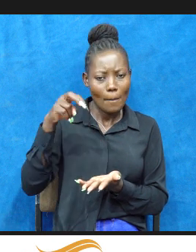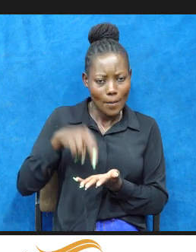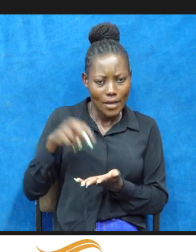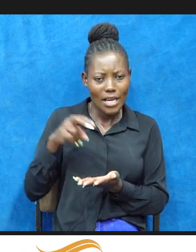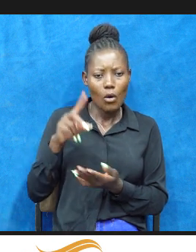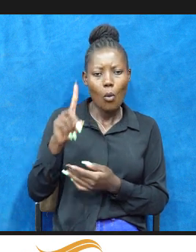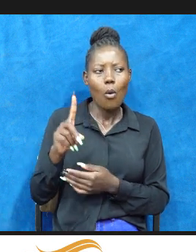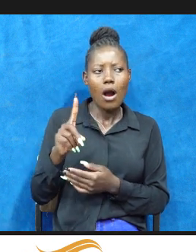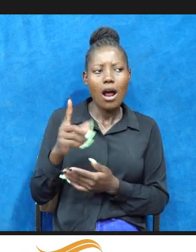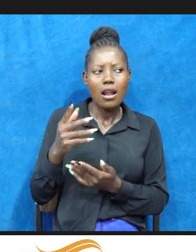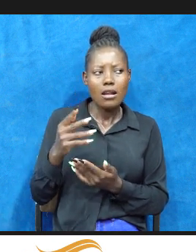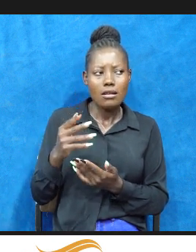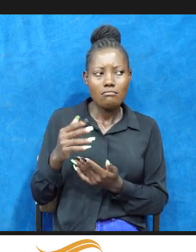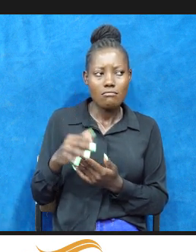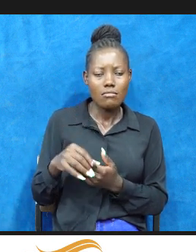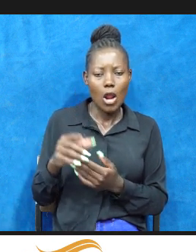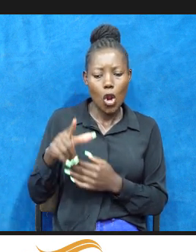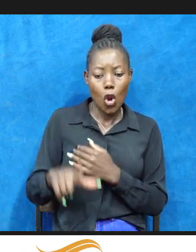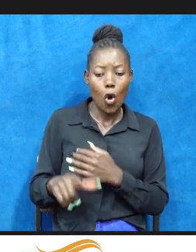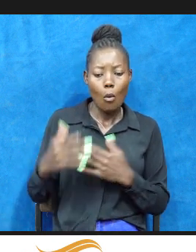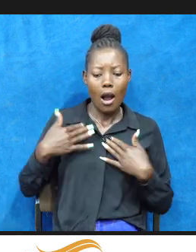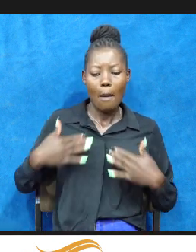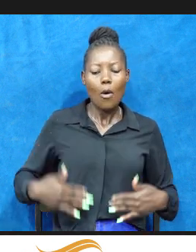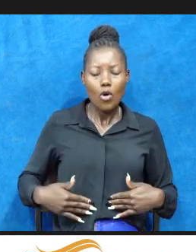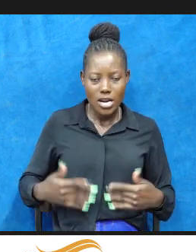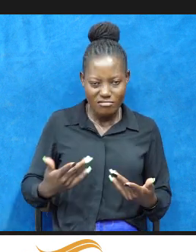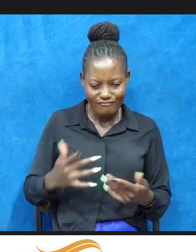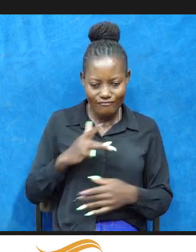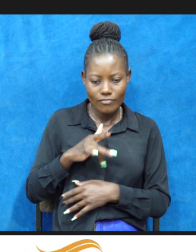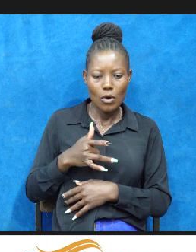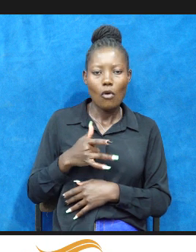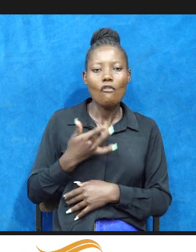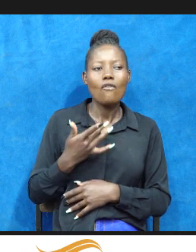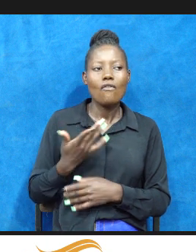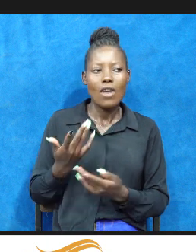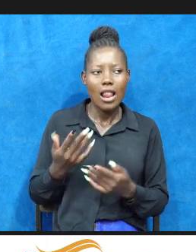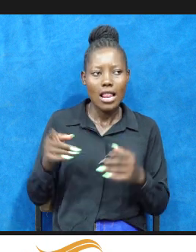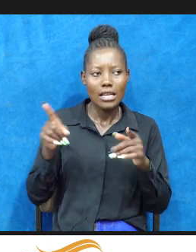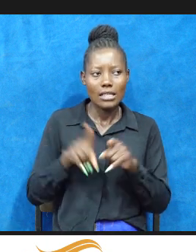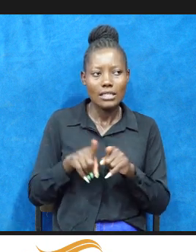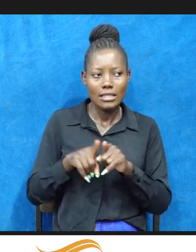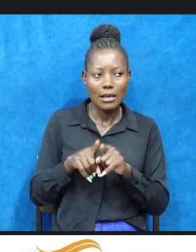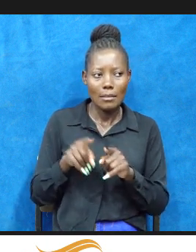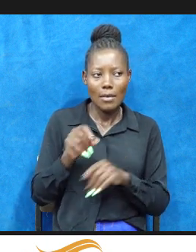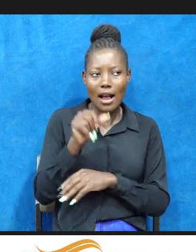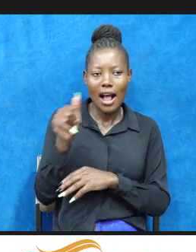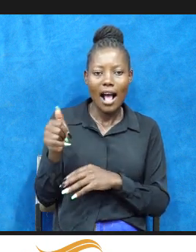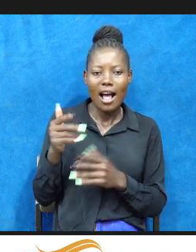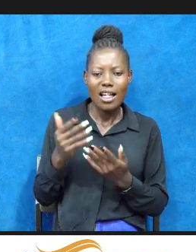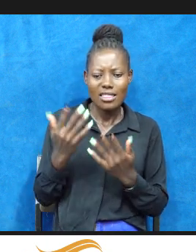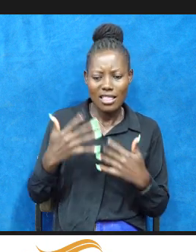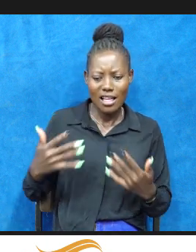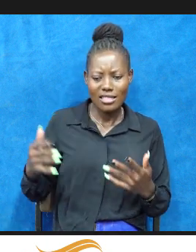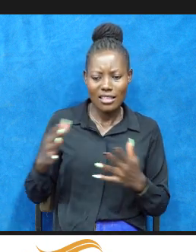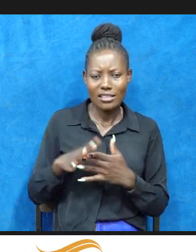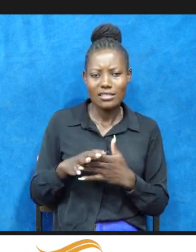lot of ways to load the body to get that effect. Your upper body as well. I've seen some phenomenal feats